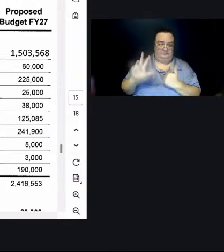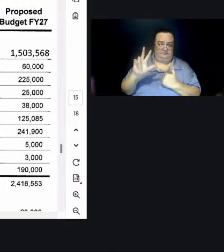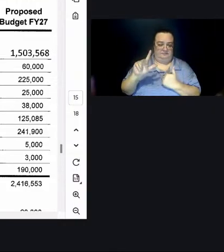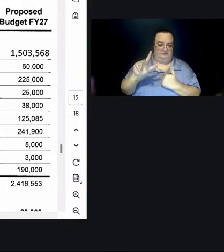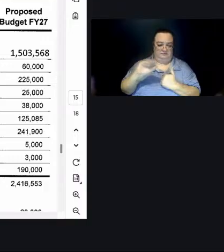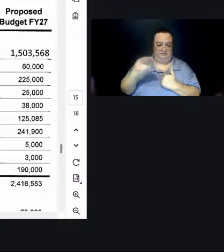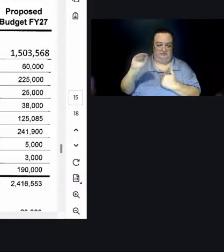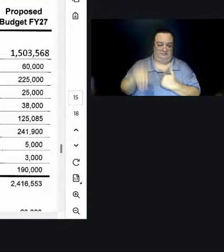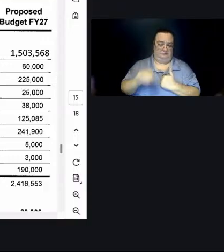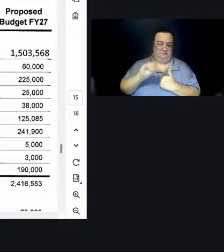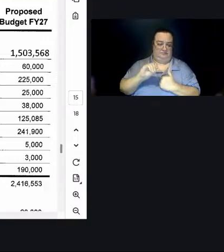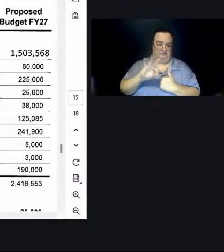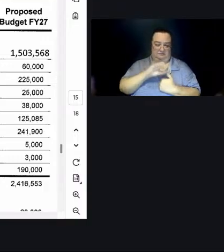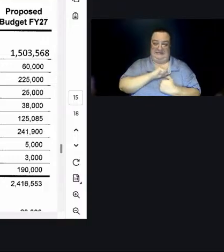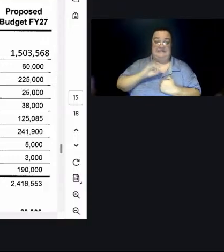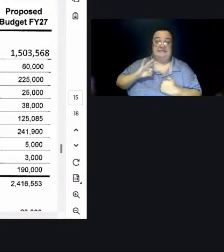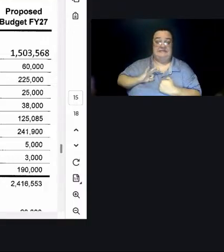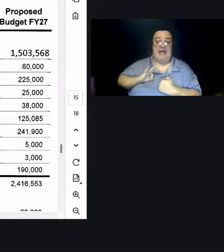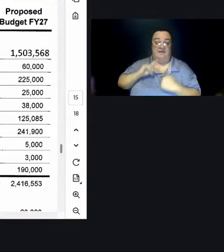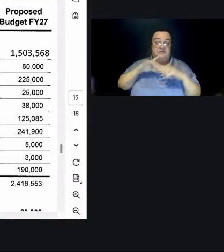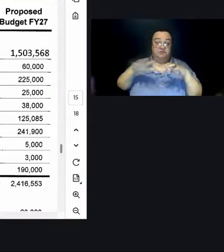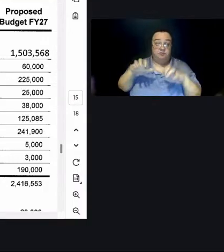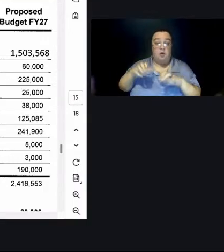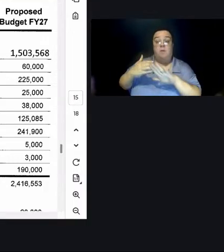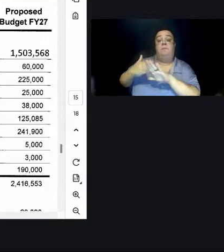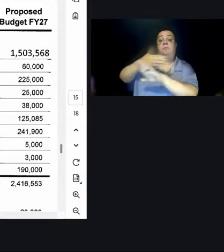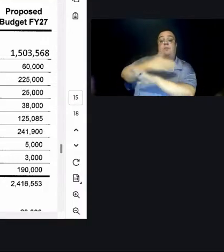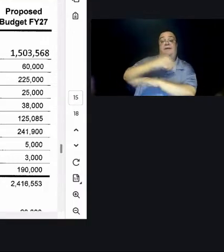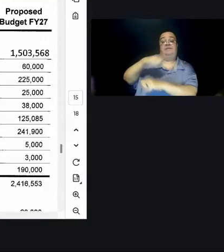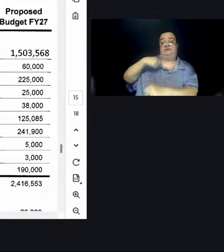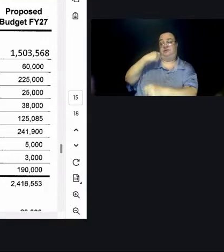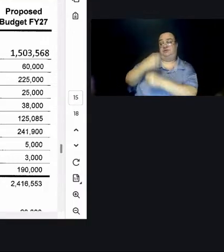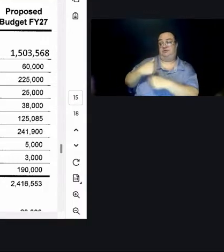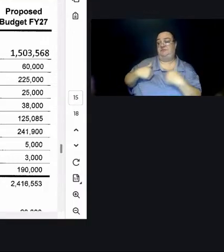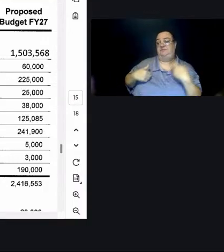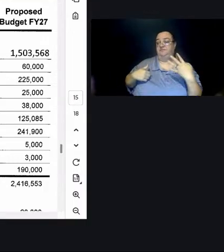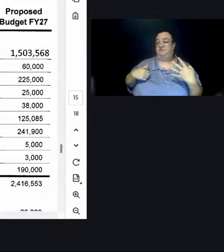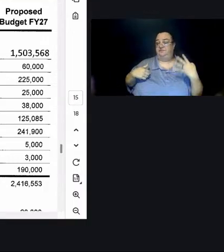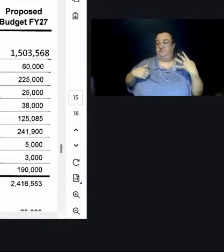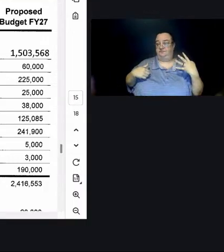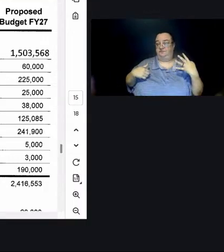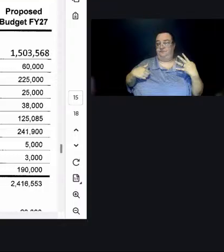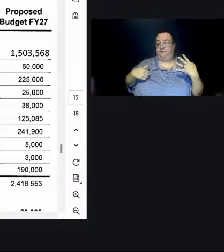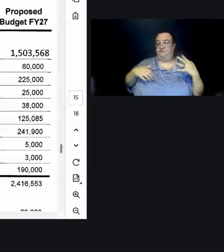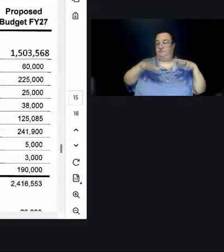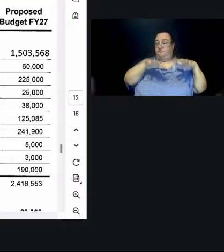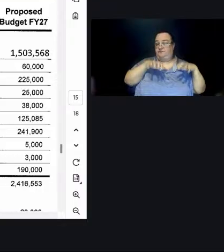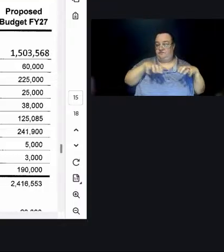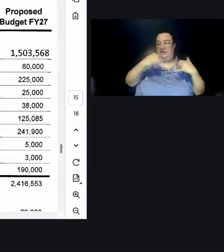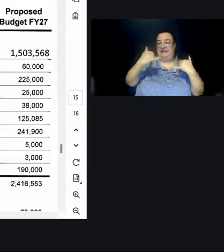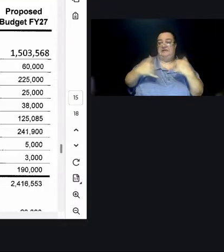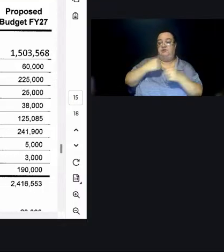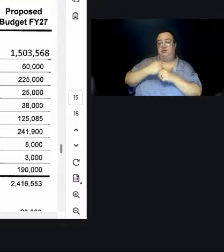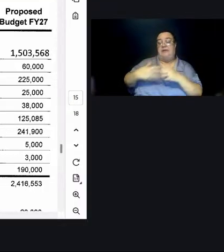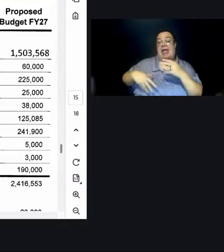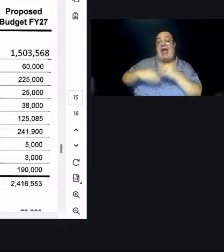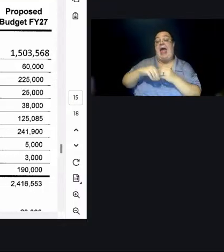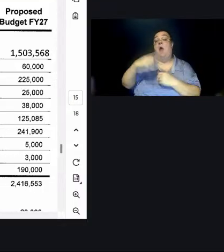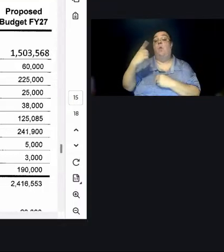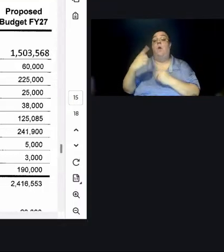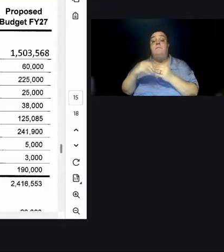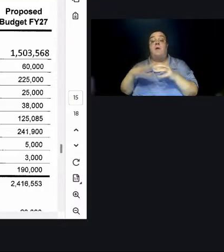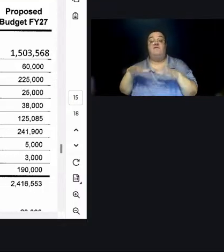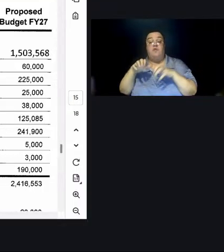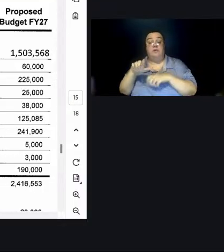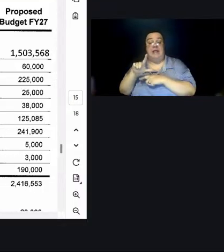of staff has been frozen. In prior years, we had 4 frozen positions. So this year, we added another frozen laborer and